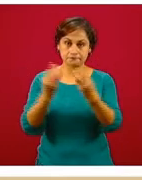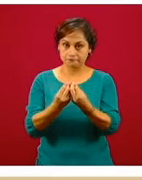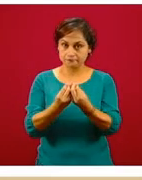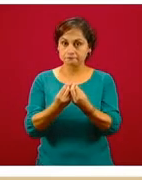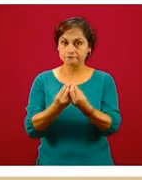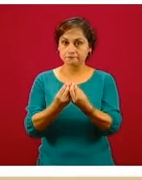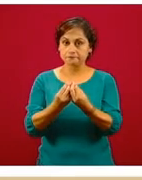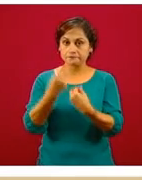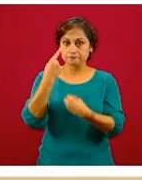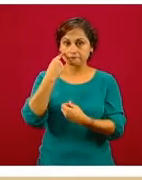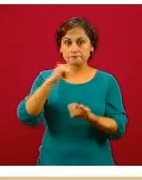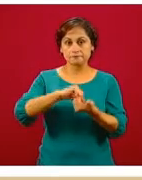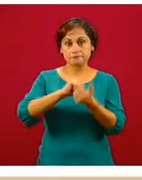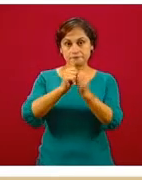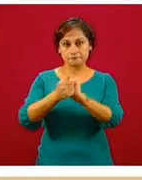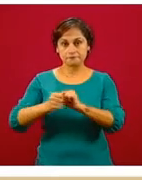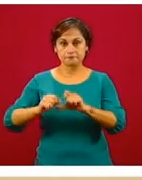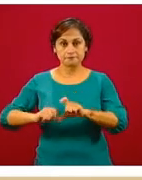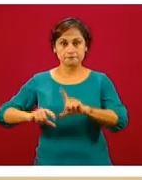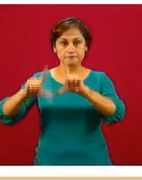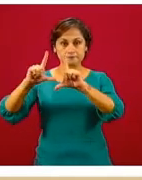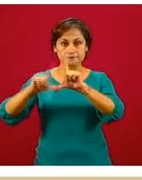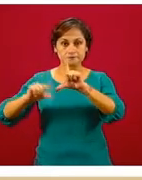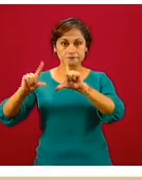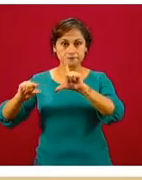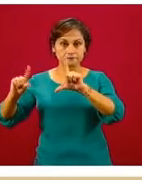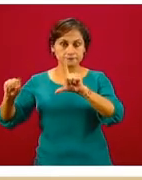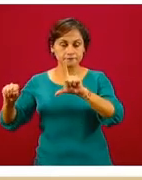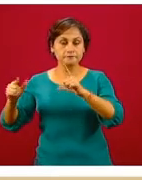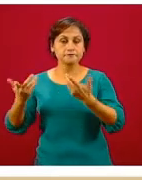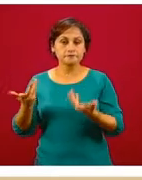been relatively consistent throughout the epidemic.